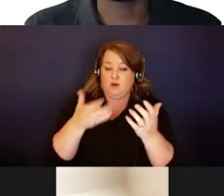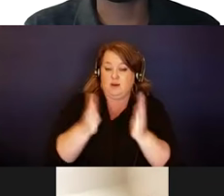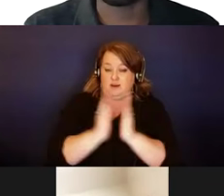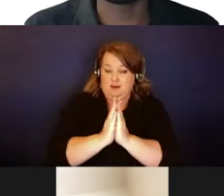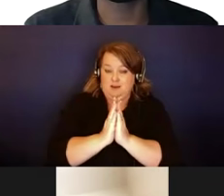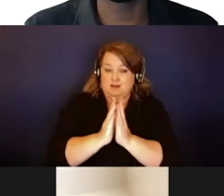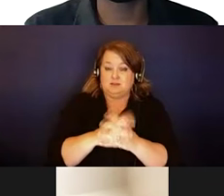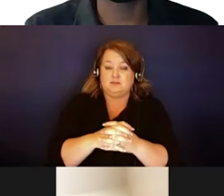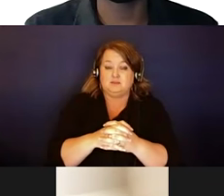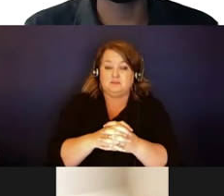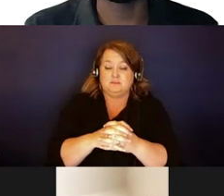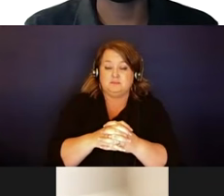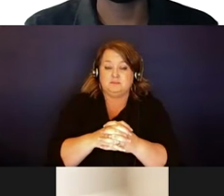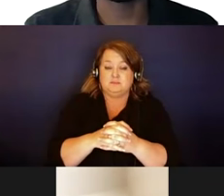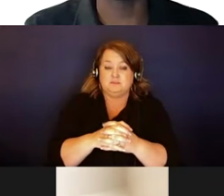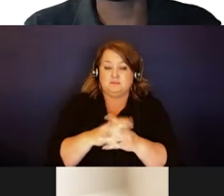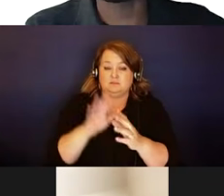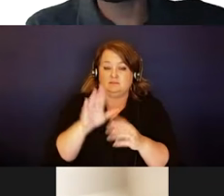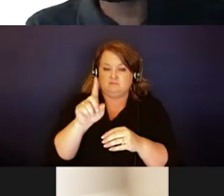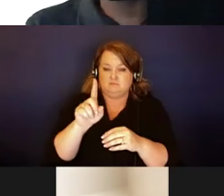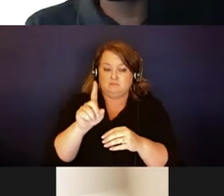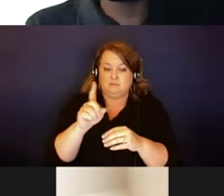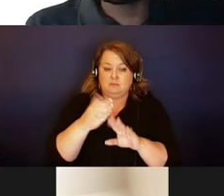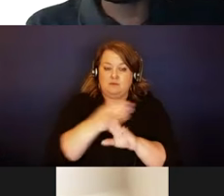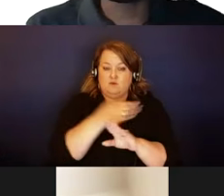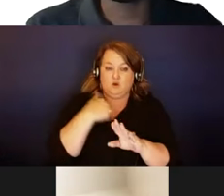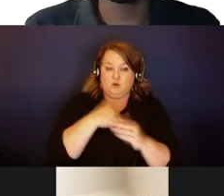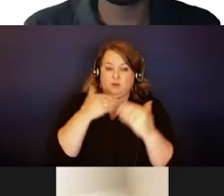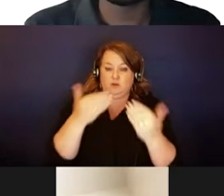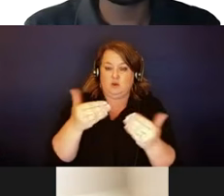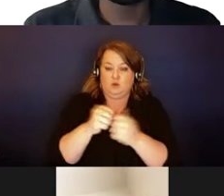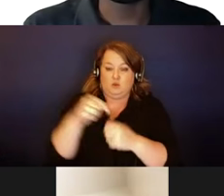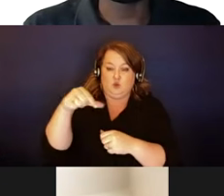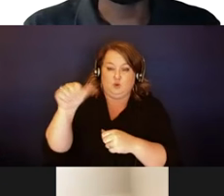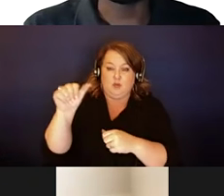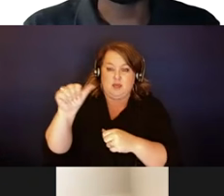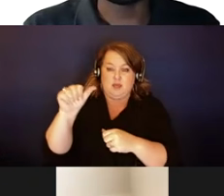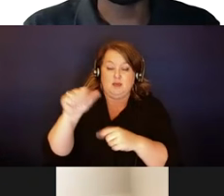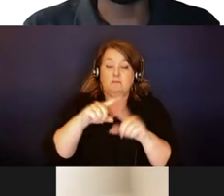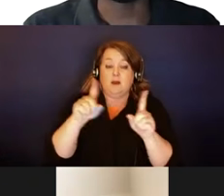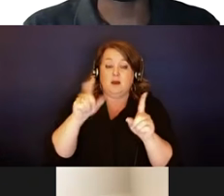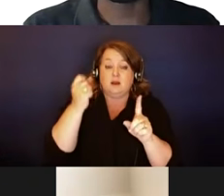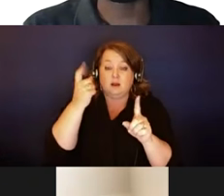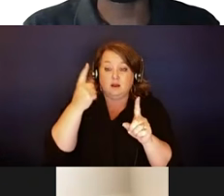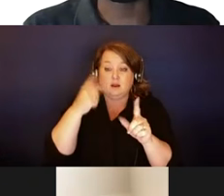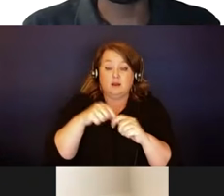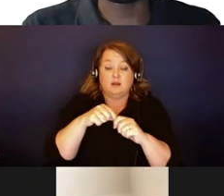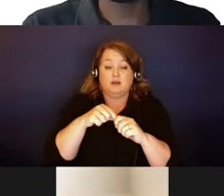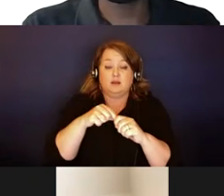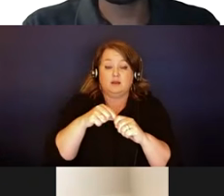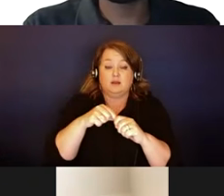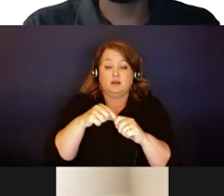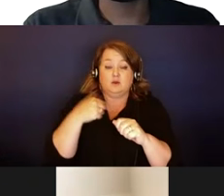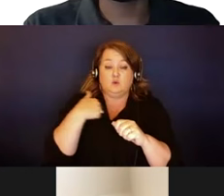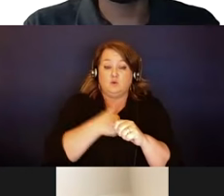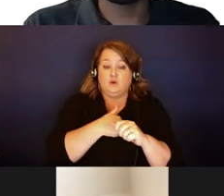our panel before we move on to our participant Q&A. So we're not doing